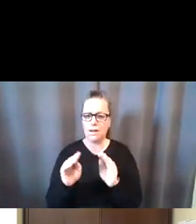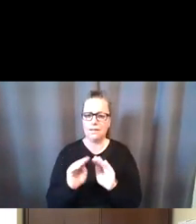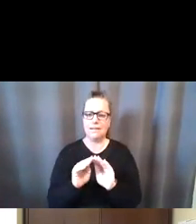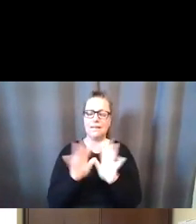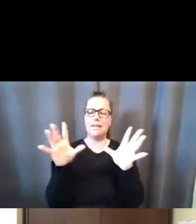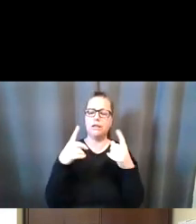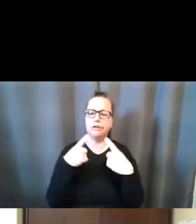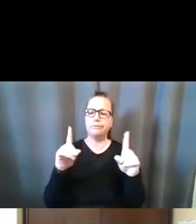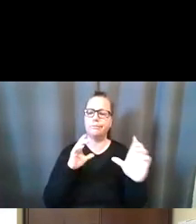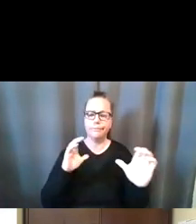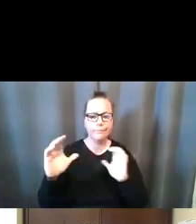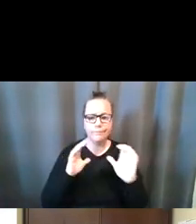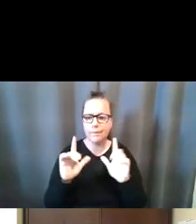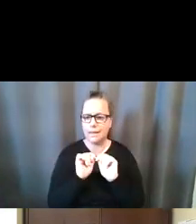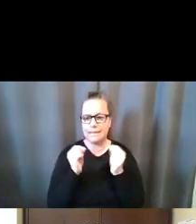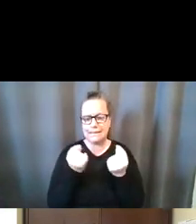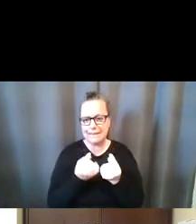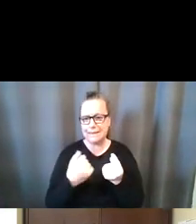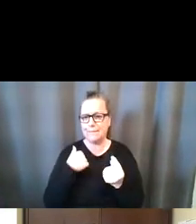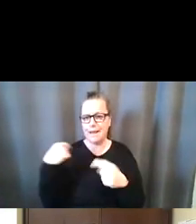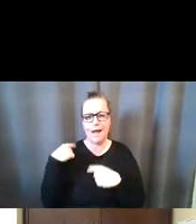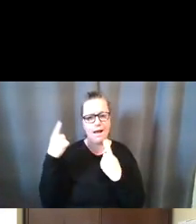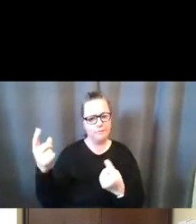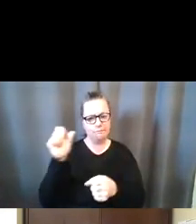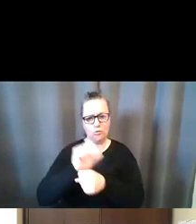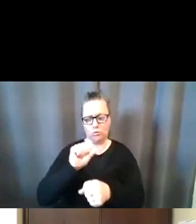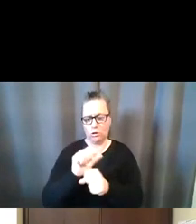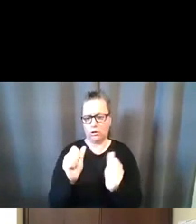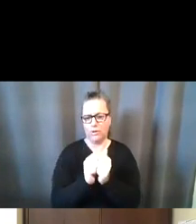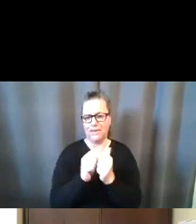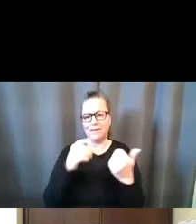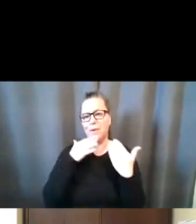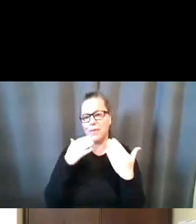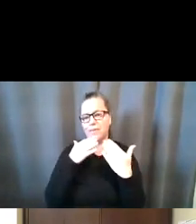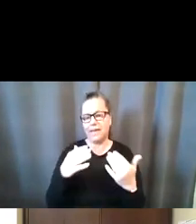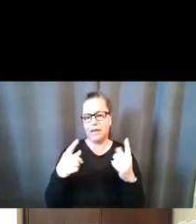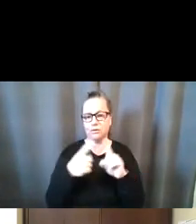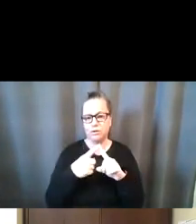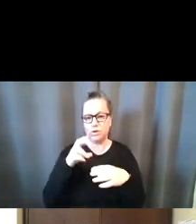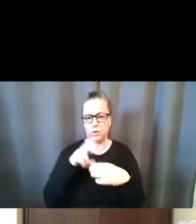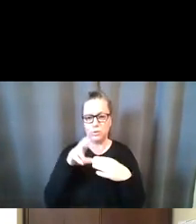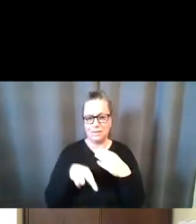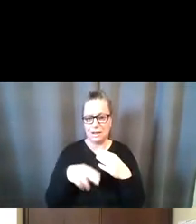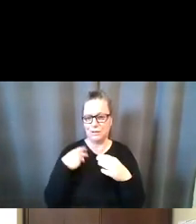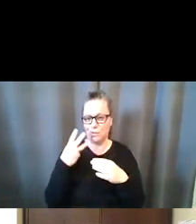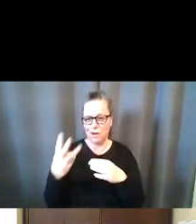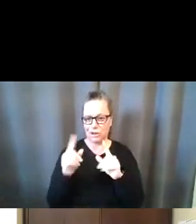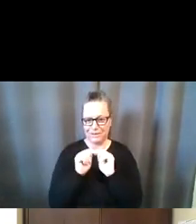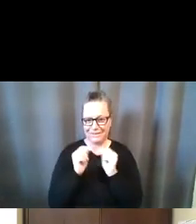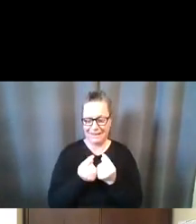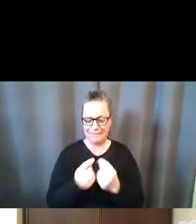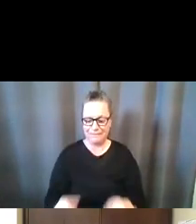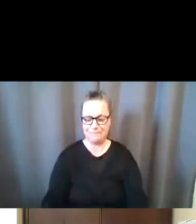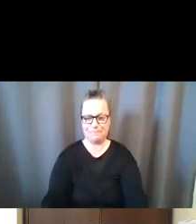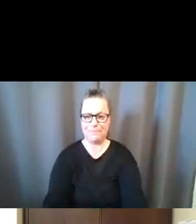effective communicating team that I've ever got to work with. So thank you to the Results Washington team for all that they did to make this